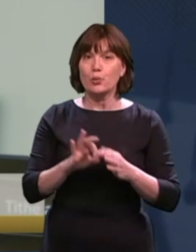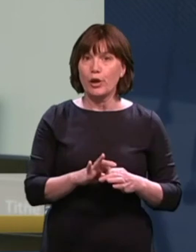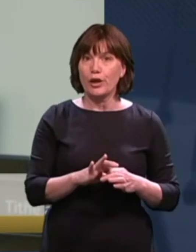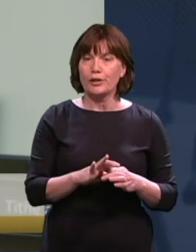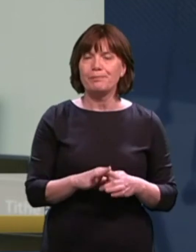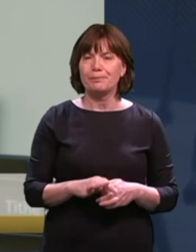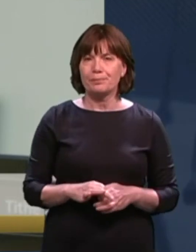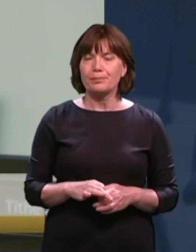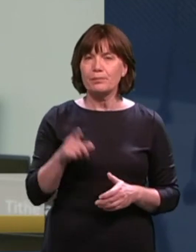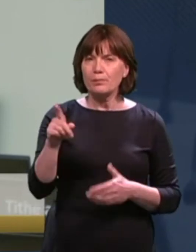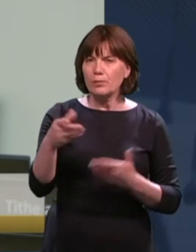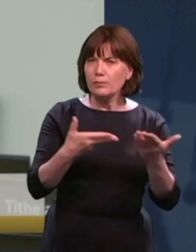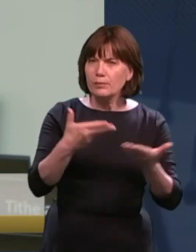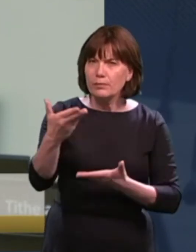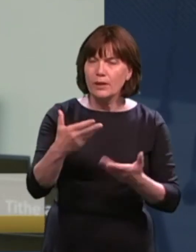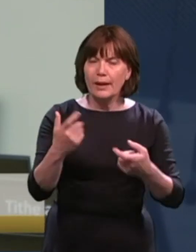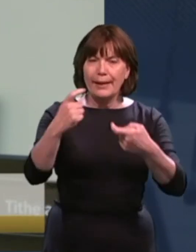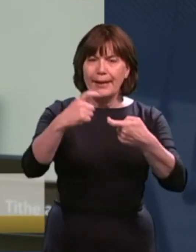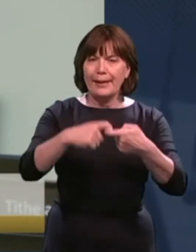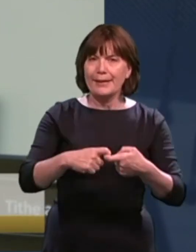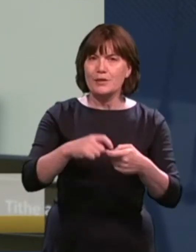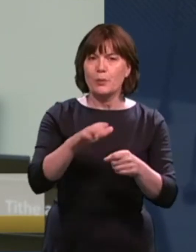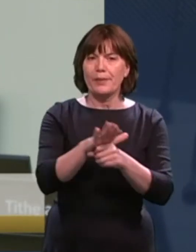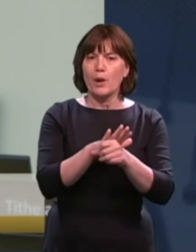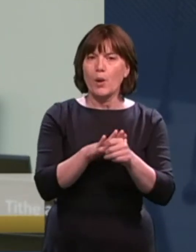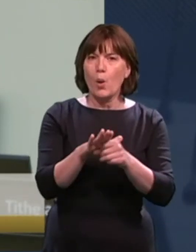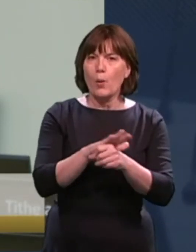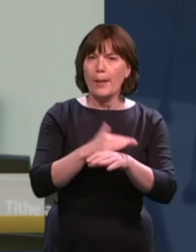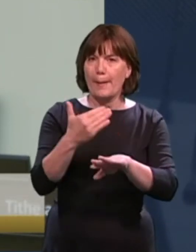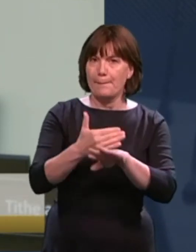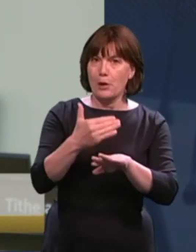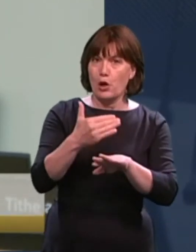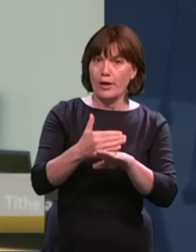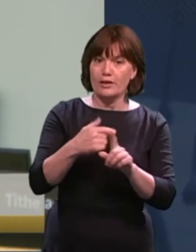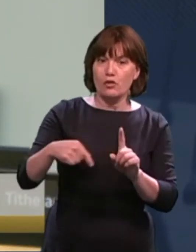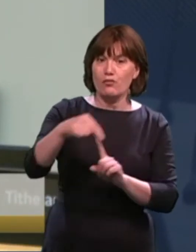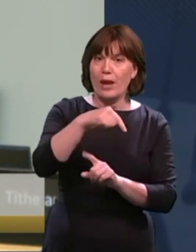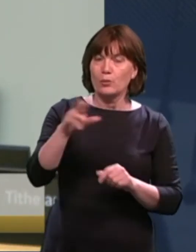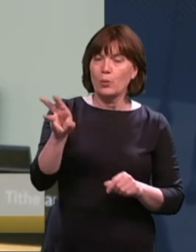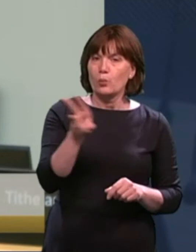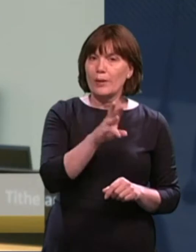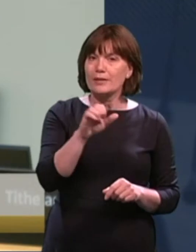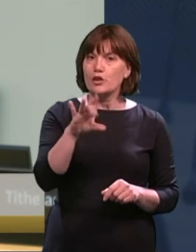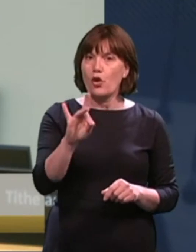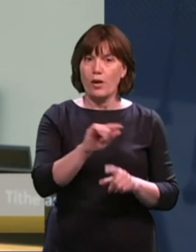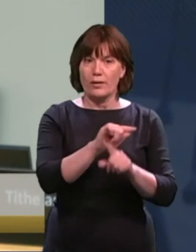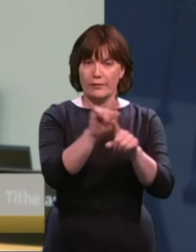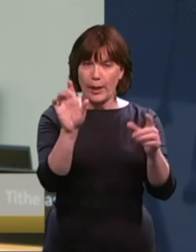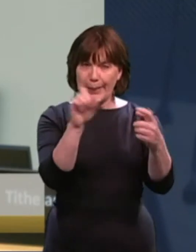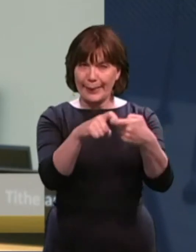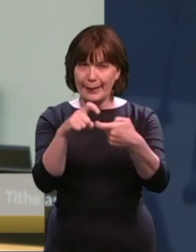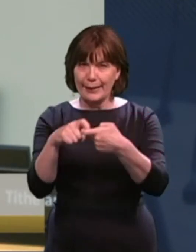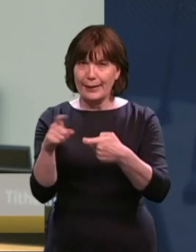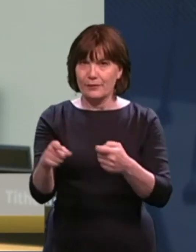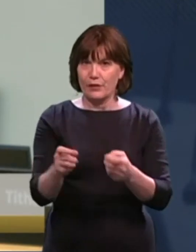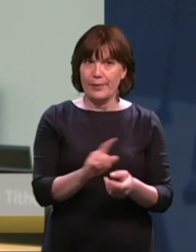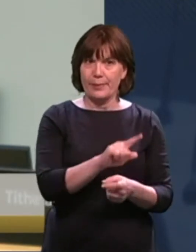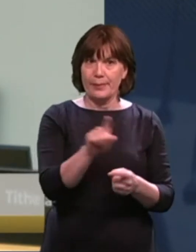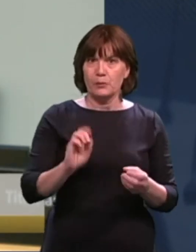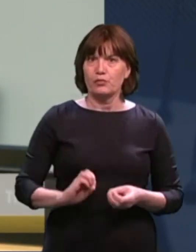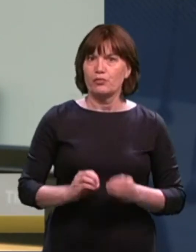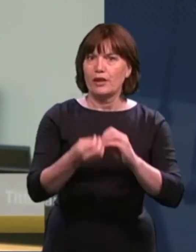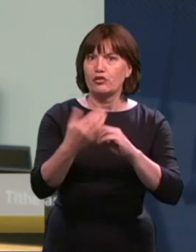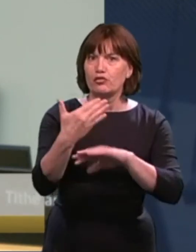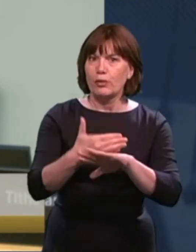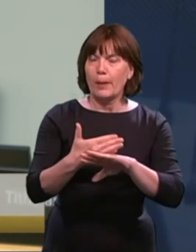you discussed the importance of links with local employers in West Cork for kind of creating employment opportunities. I'm wondering if you could outline